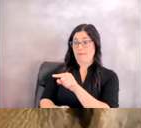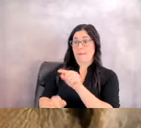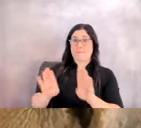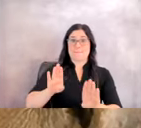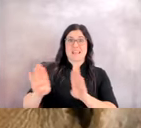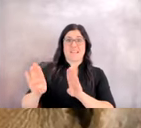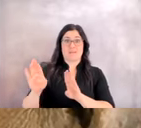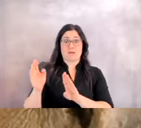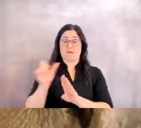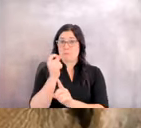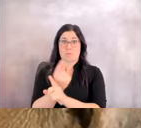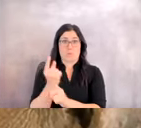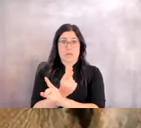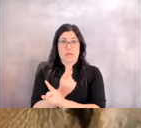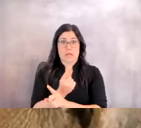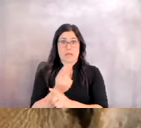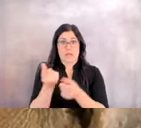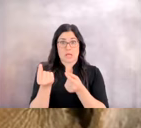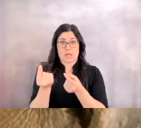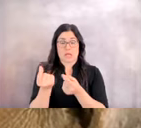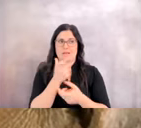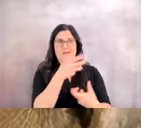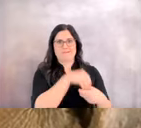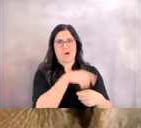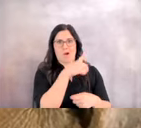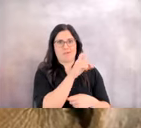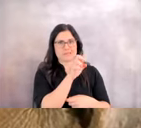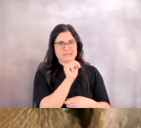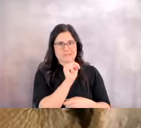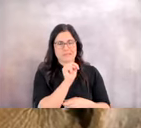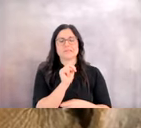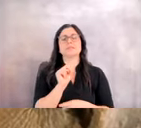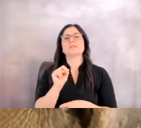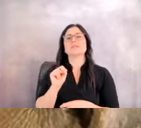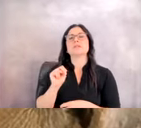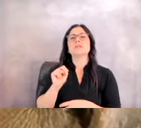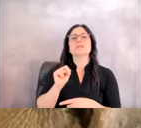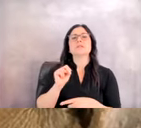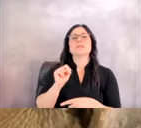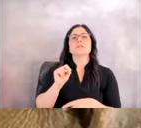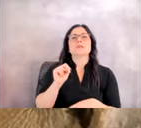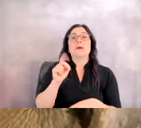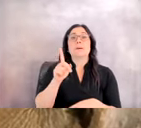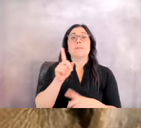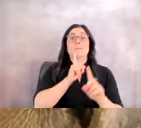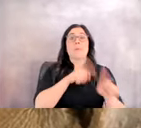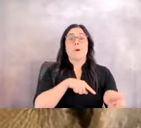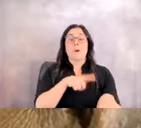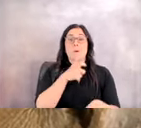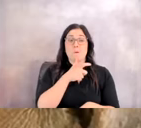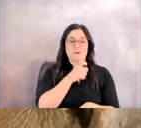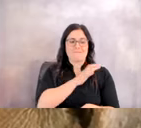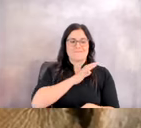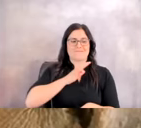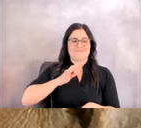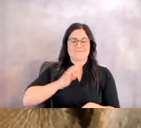behavior issue, it doesn't involve the dean. It goes, and Sean's going to show us the system, but it goes from the faculty member